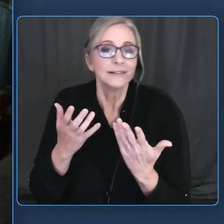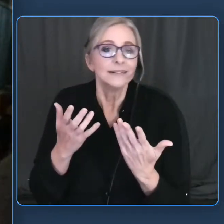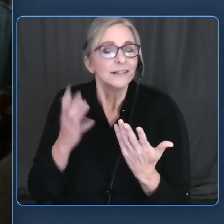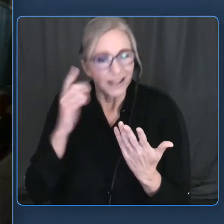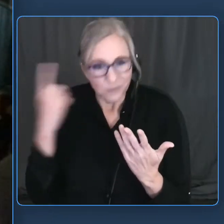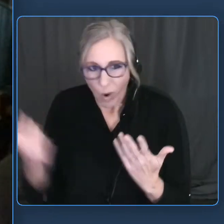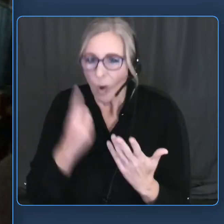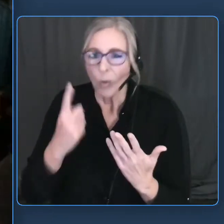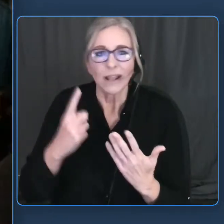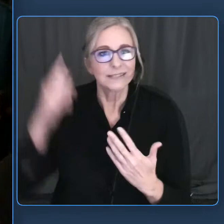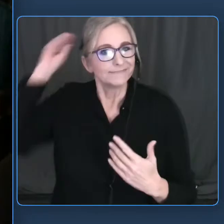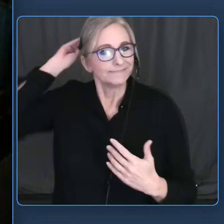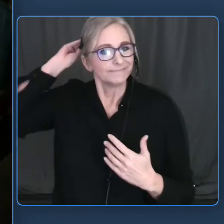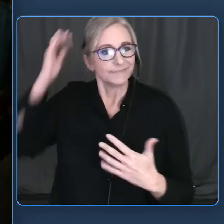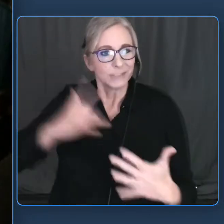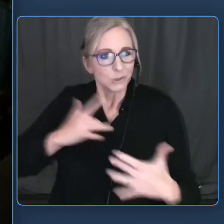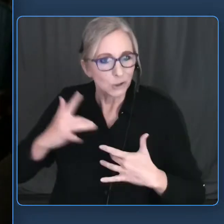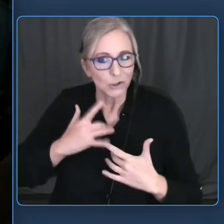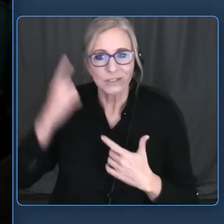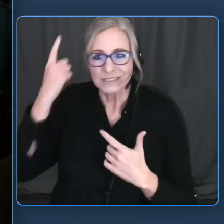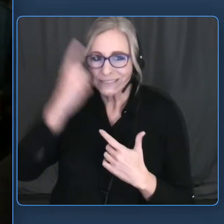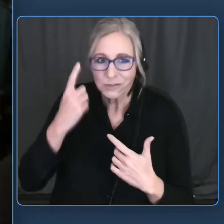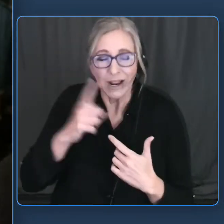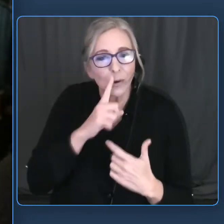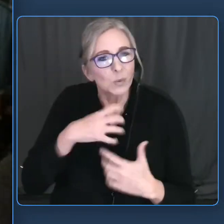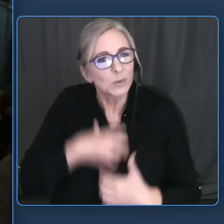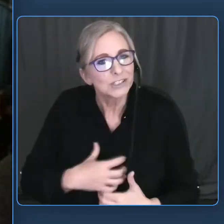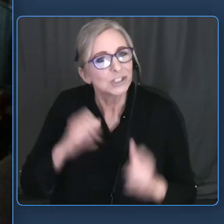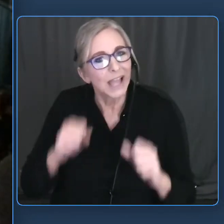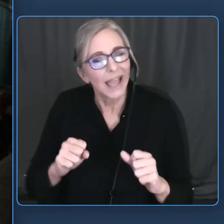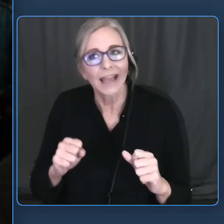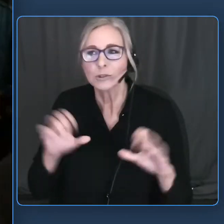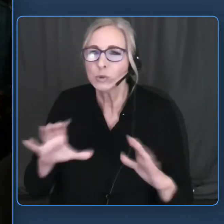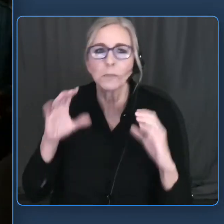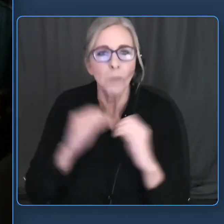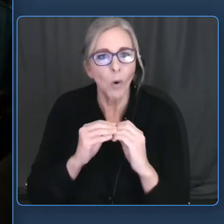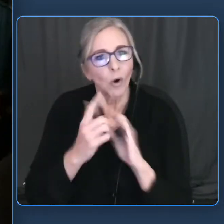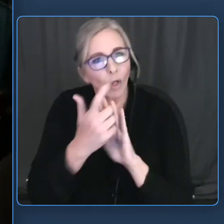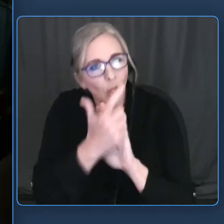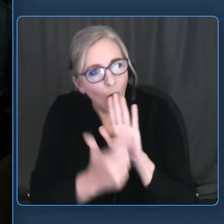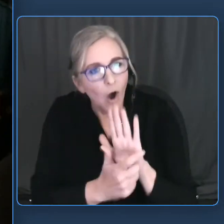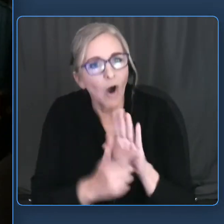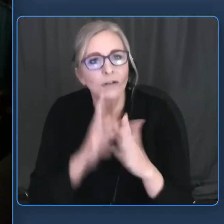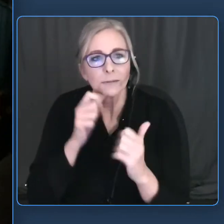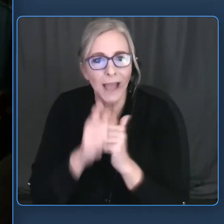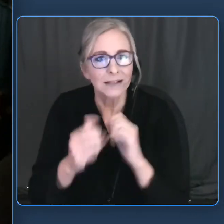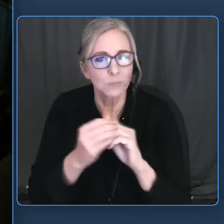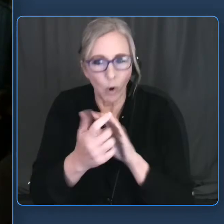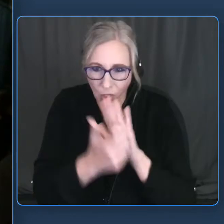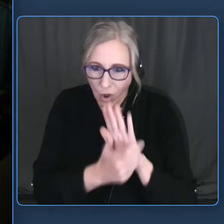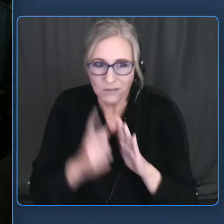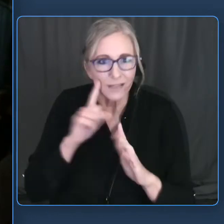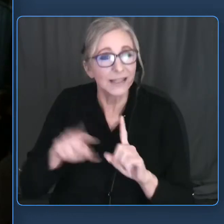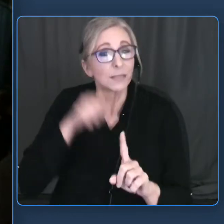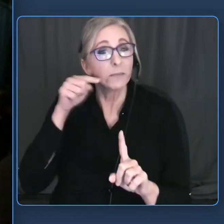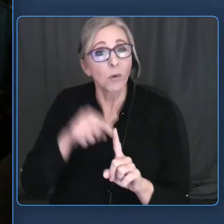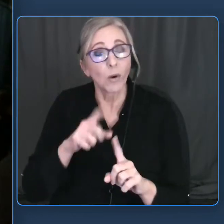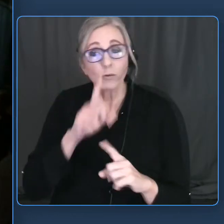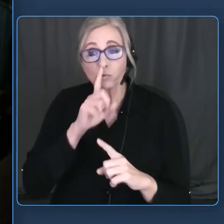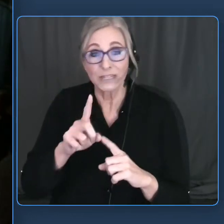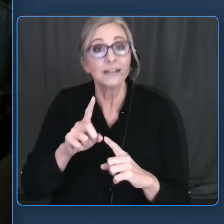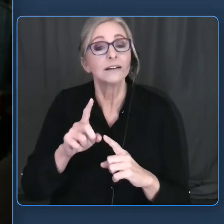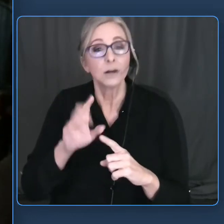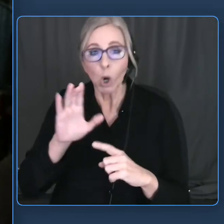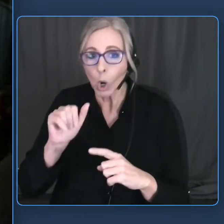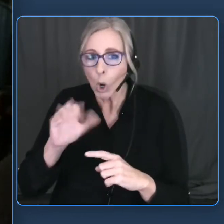a concern and a consideration. I wish that we could do more legislatively. And I think it has to come down to,